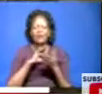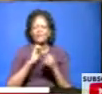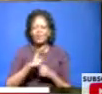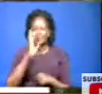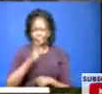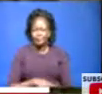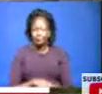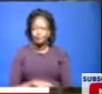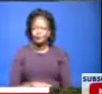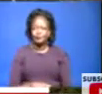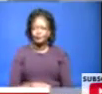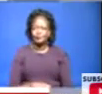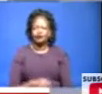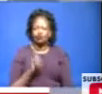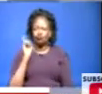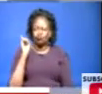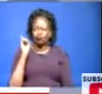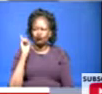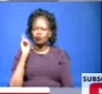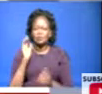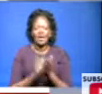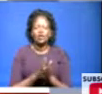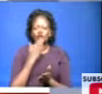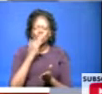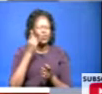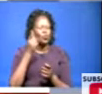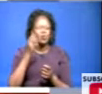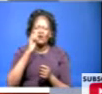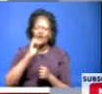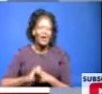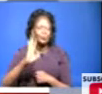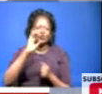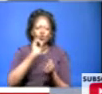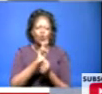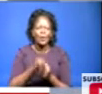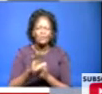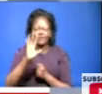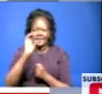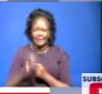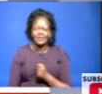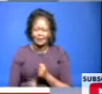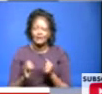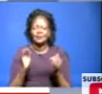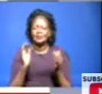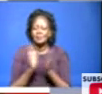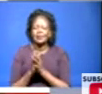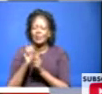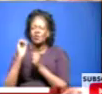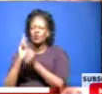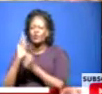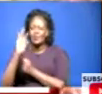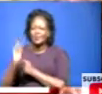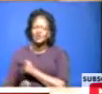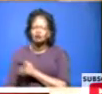shows the cost of Irish potatoes and sugar rose the highest at 12.5% and 12% respectively over